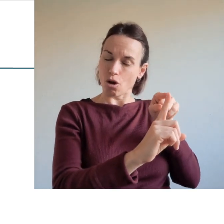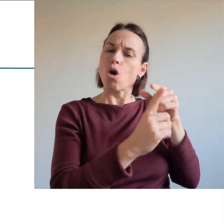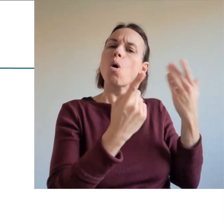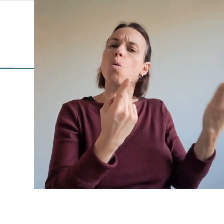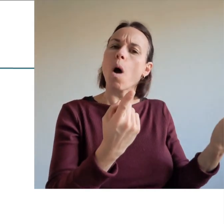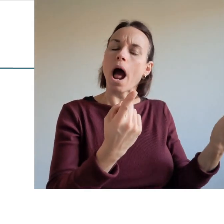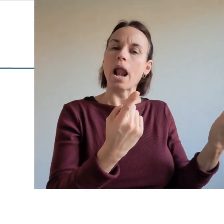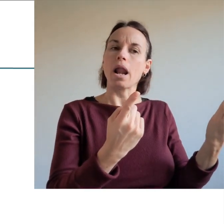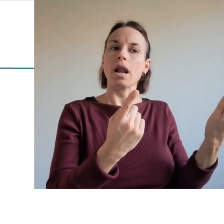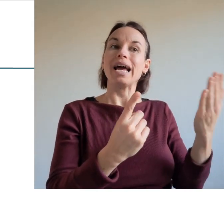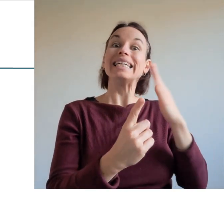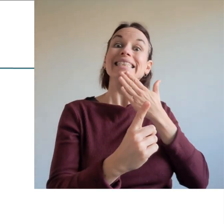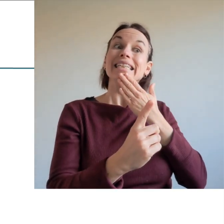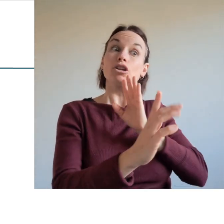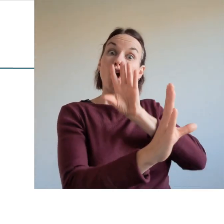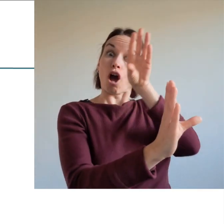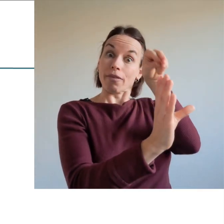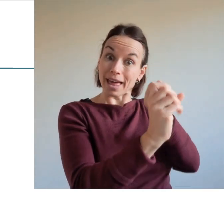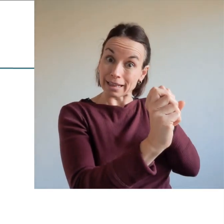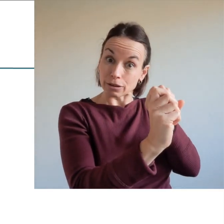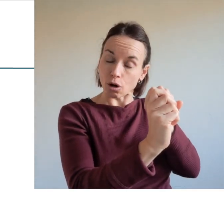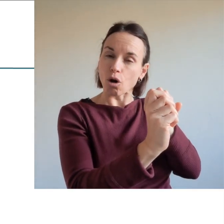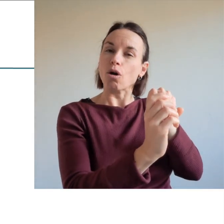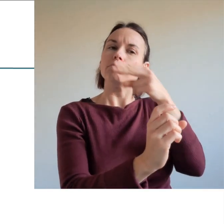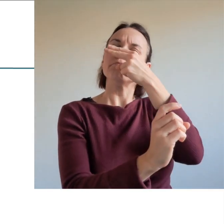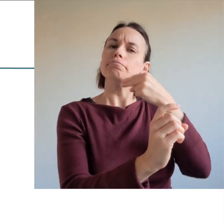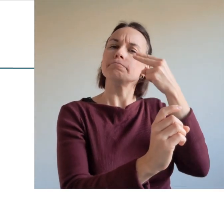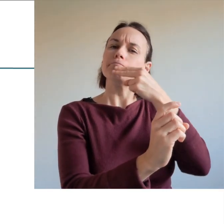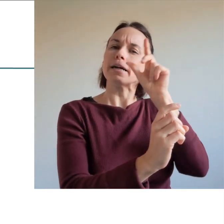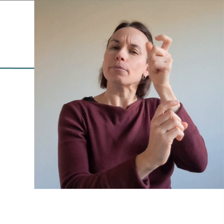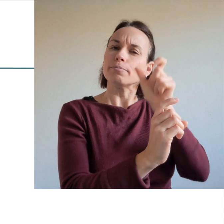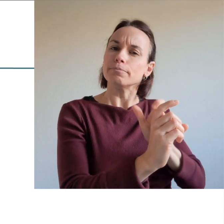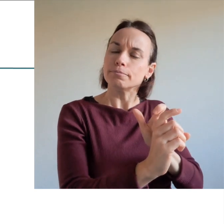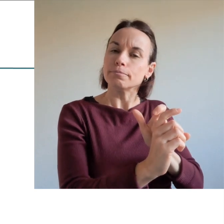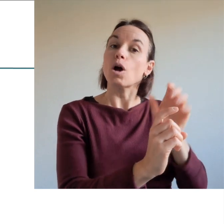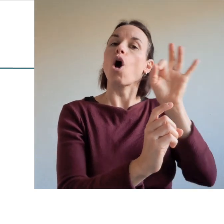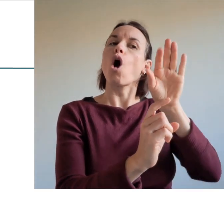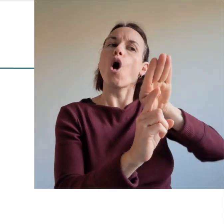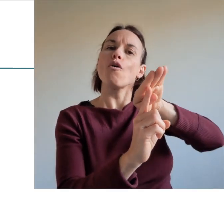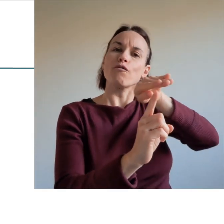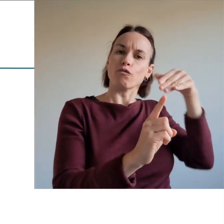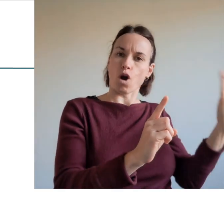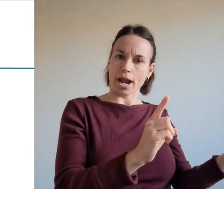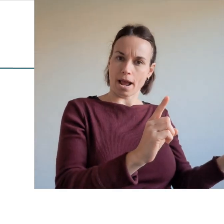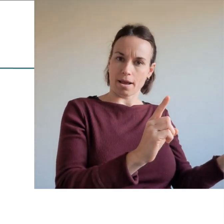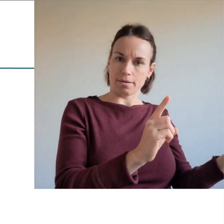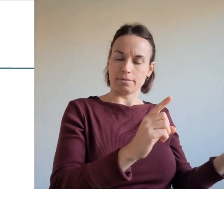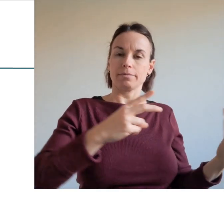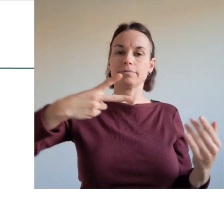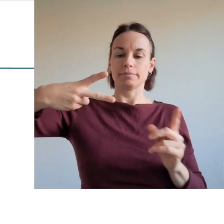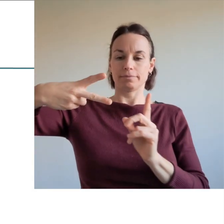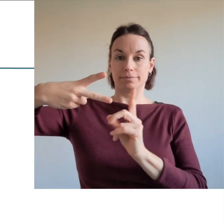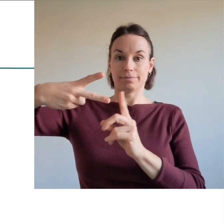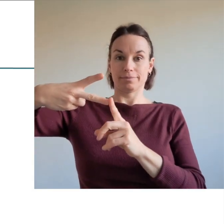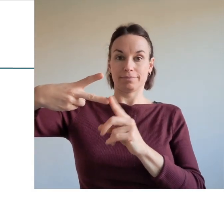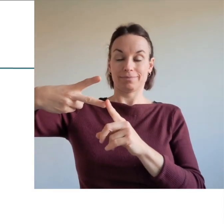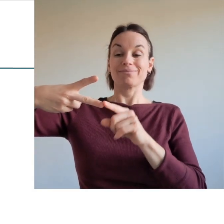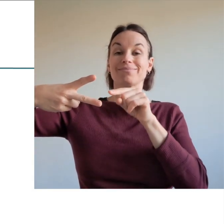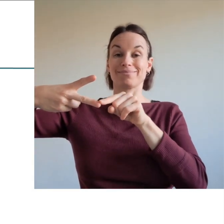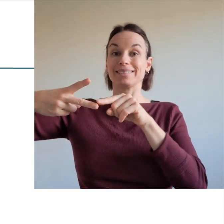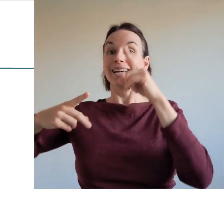with indefinite. So basically, whether or not the non-manuals are lexically